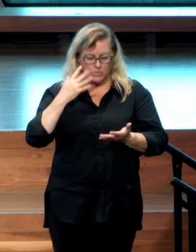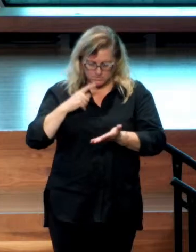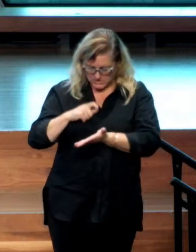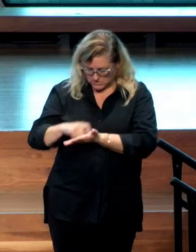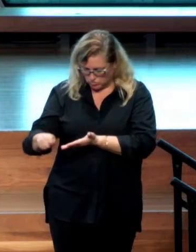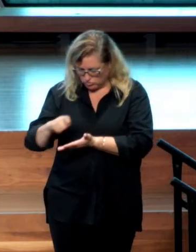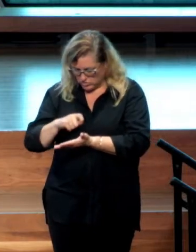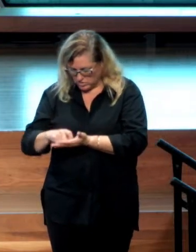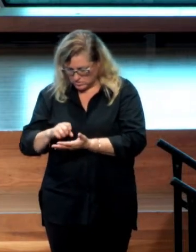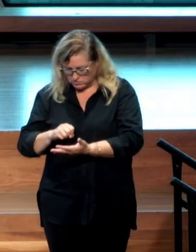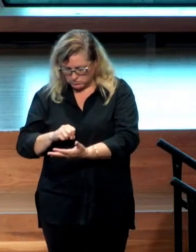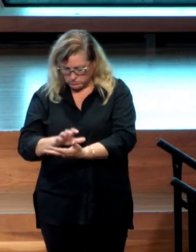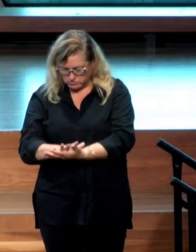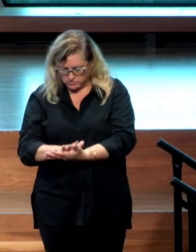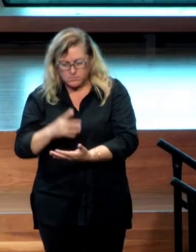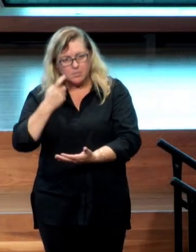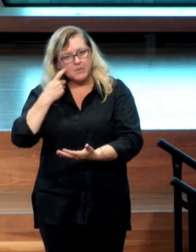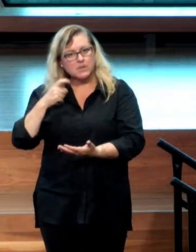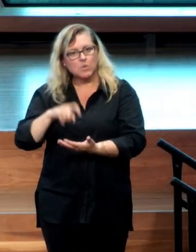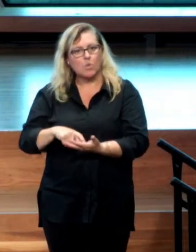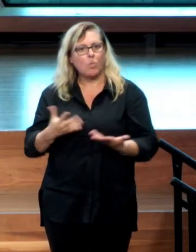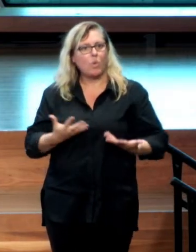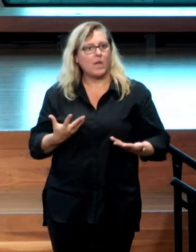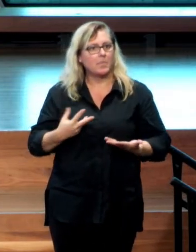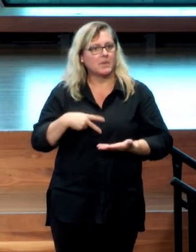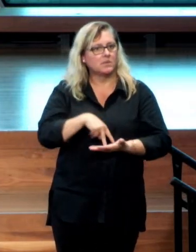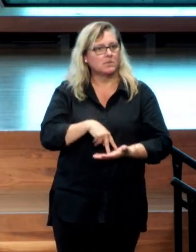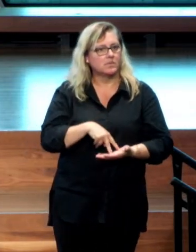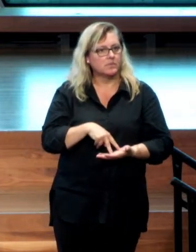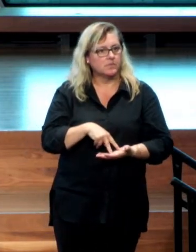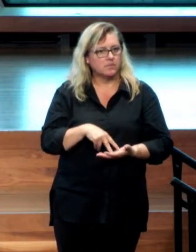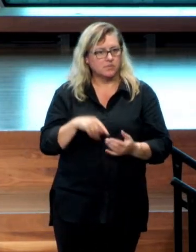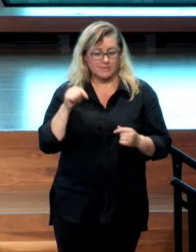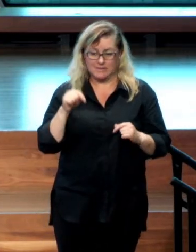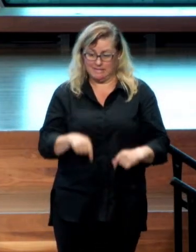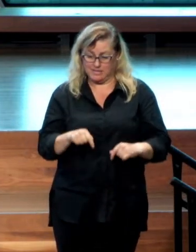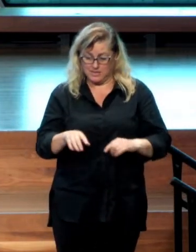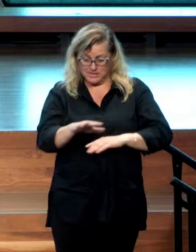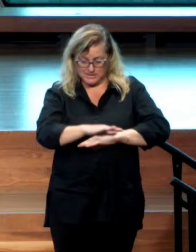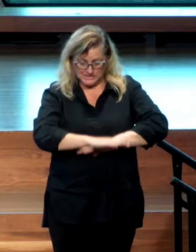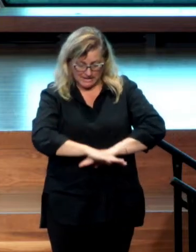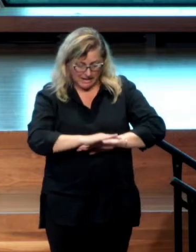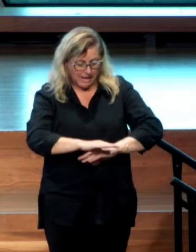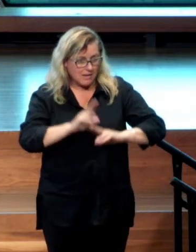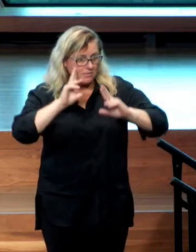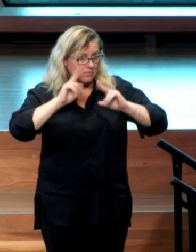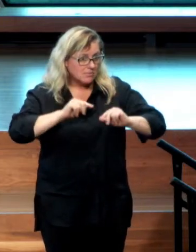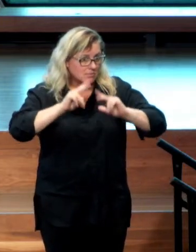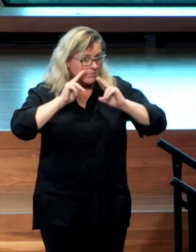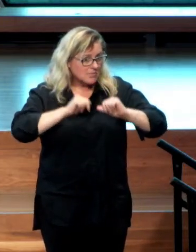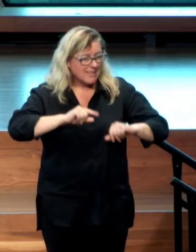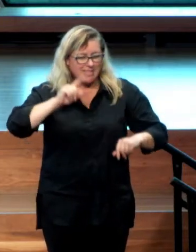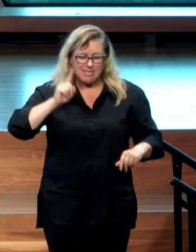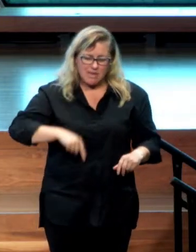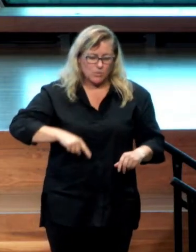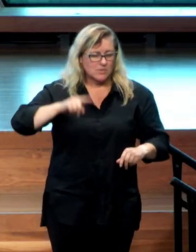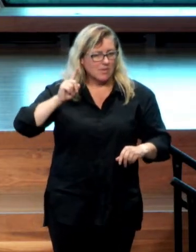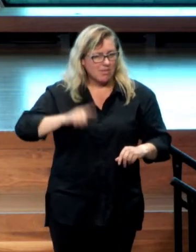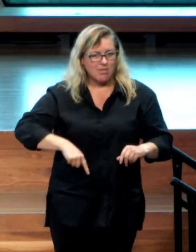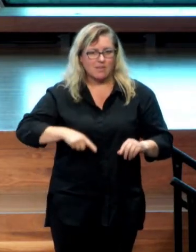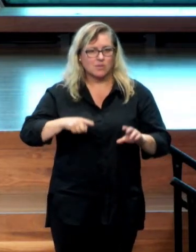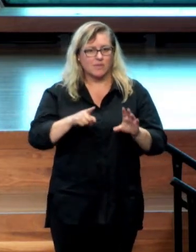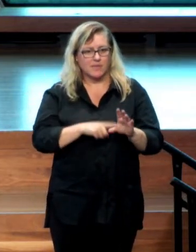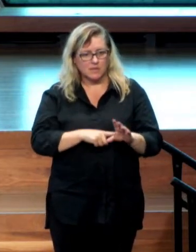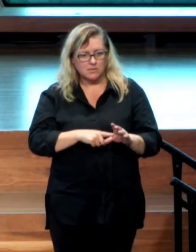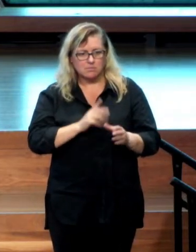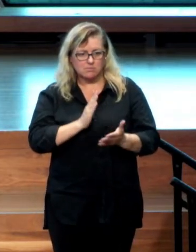to really acknowledge where I stand, and to acknowledge that this land has been taken care of for thousands and thousands of years,